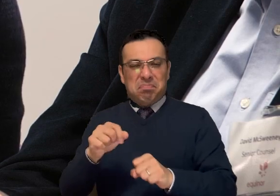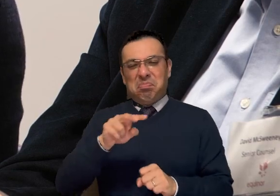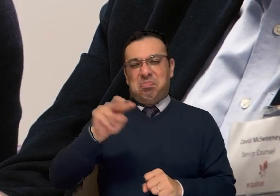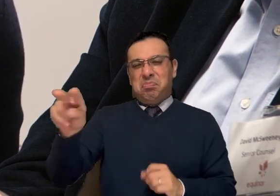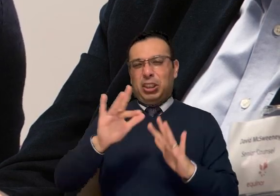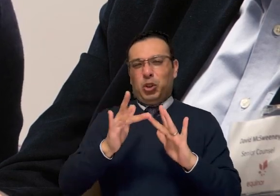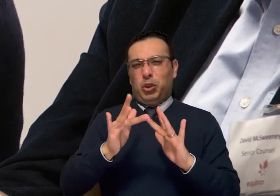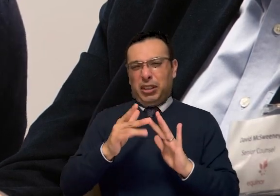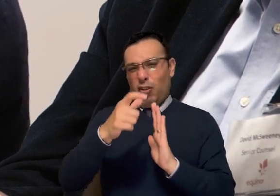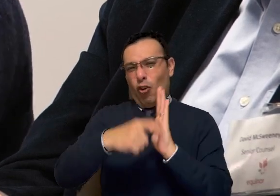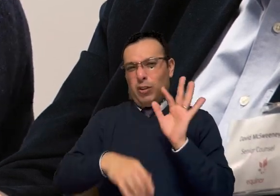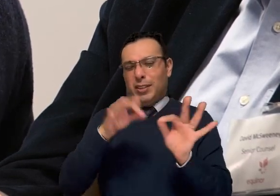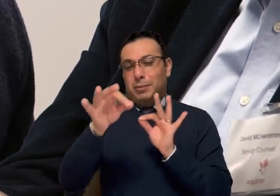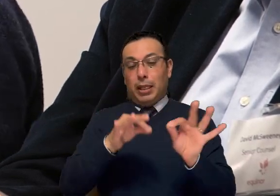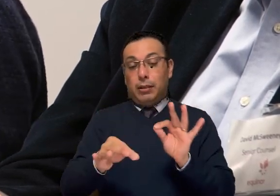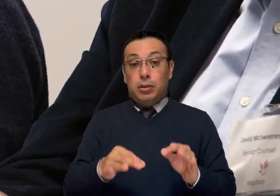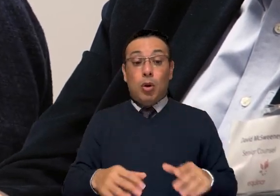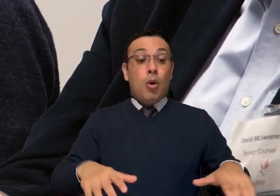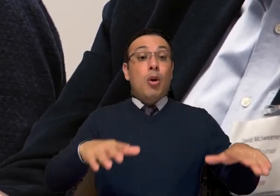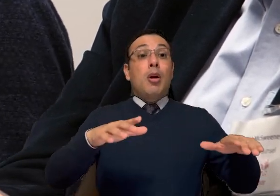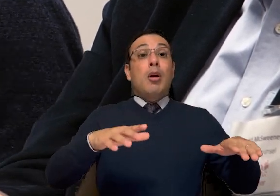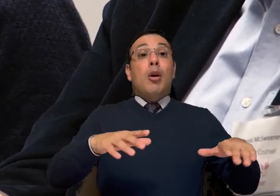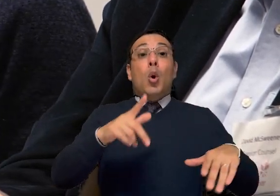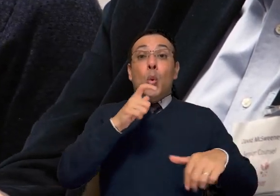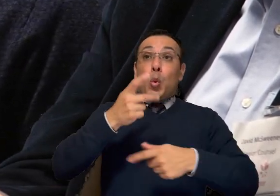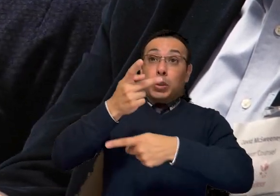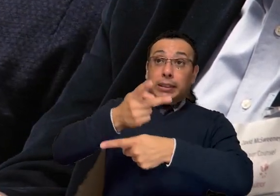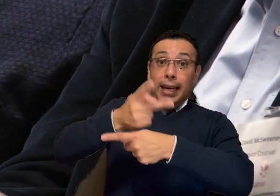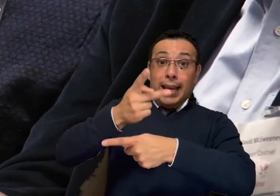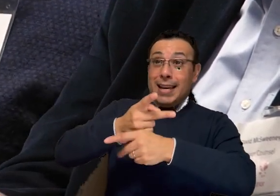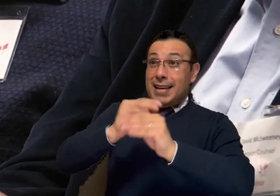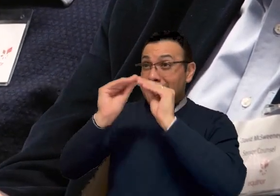that's stationed in the wind farm 24/7.